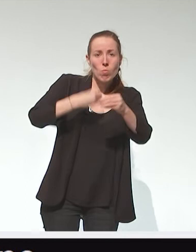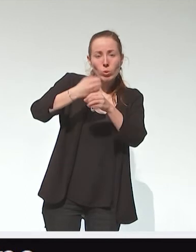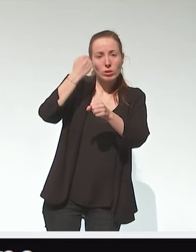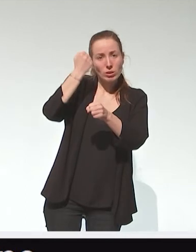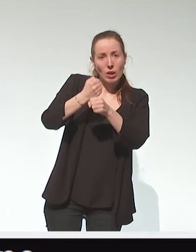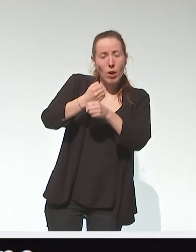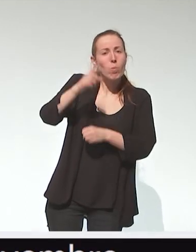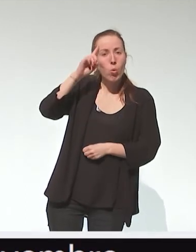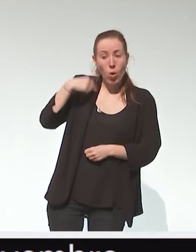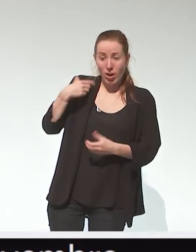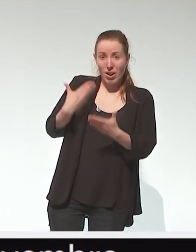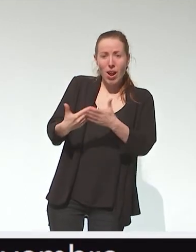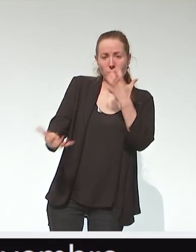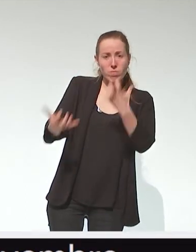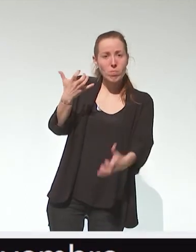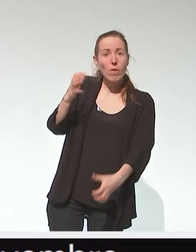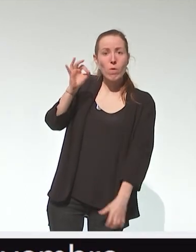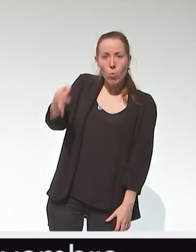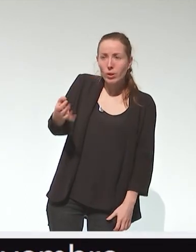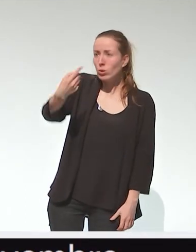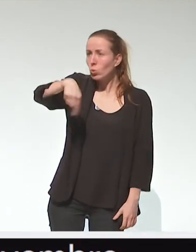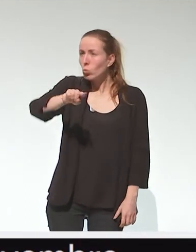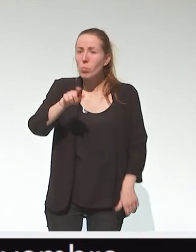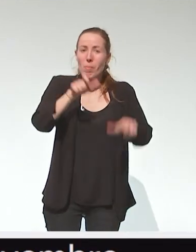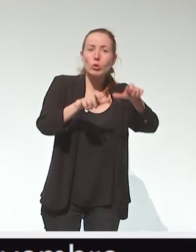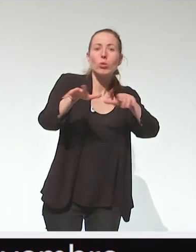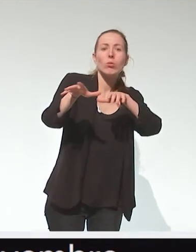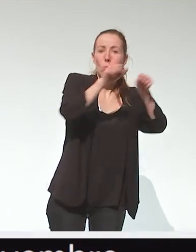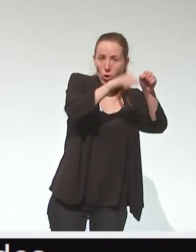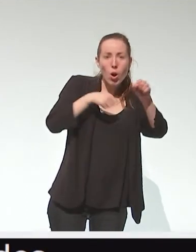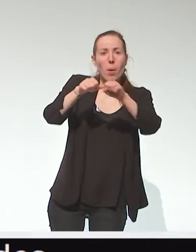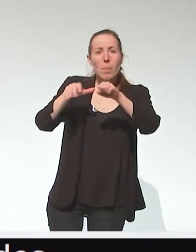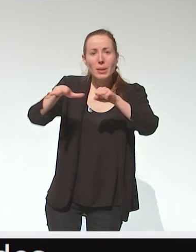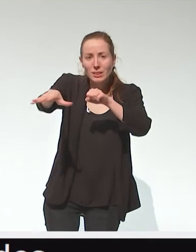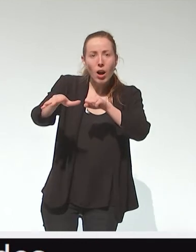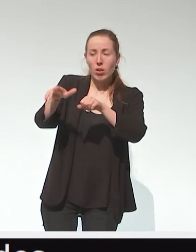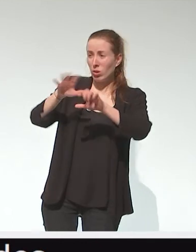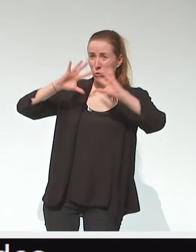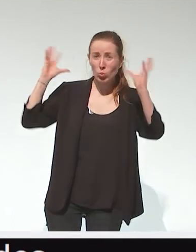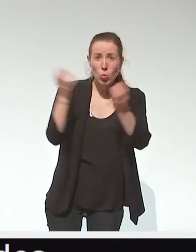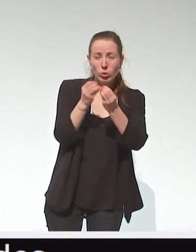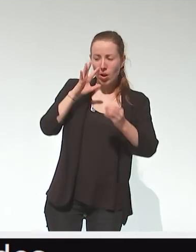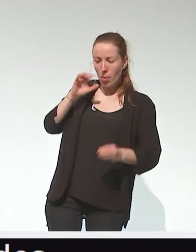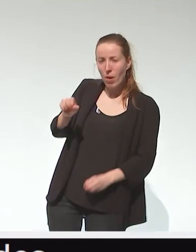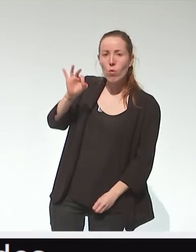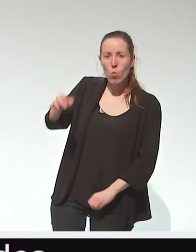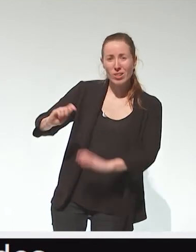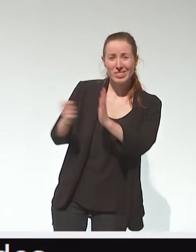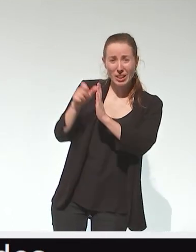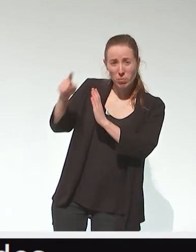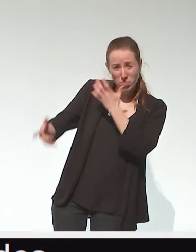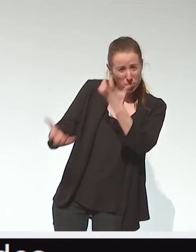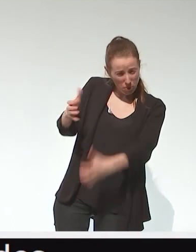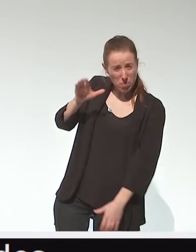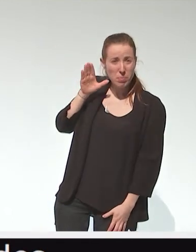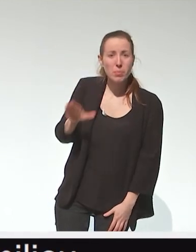PWD rights. And the second edition of Due Day as well, because everybody here, employers, workers, the media, everybody